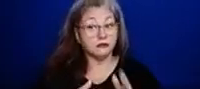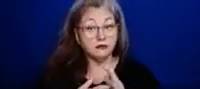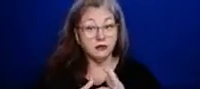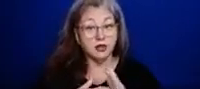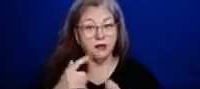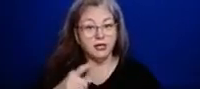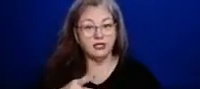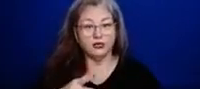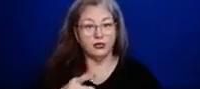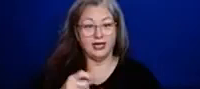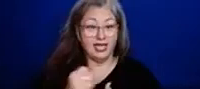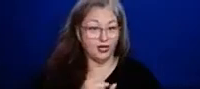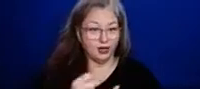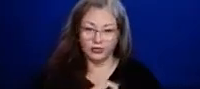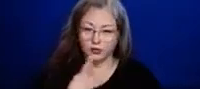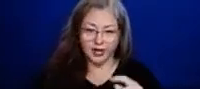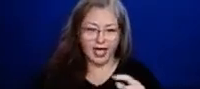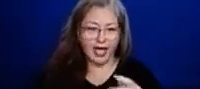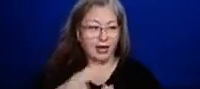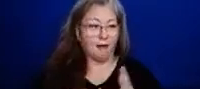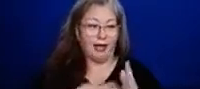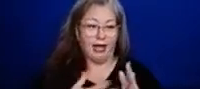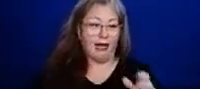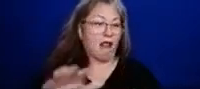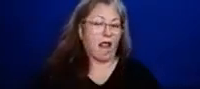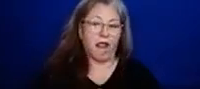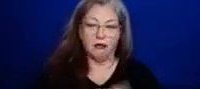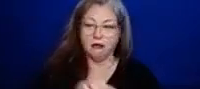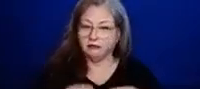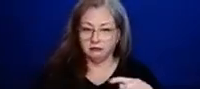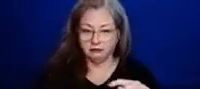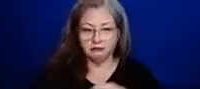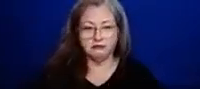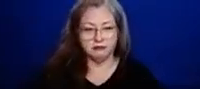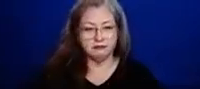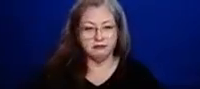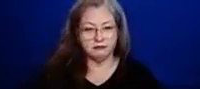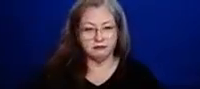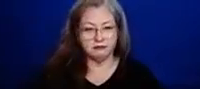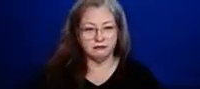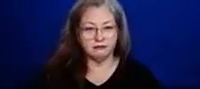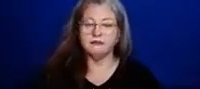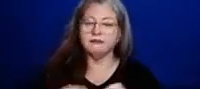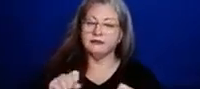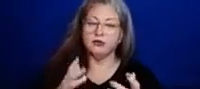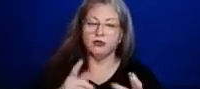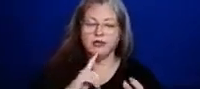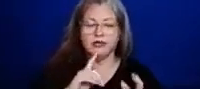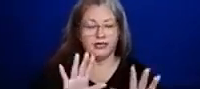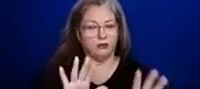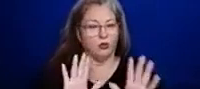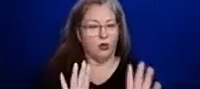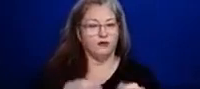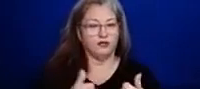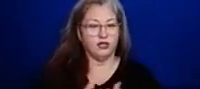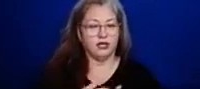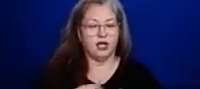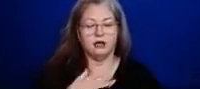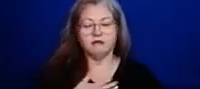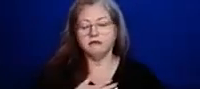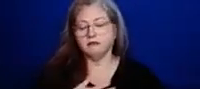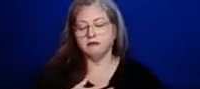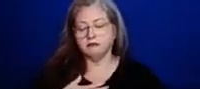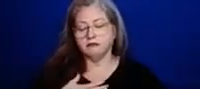cannot erase, you cannot paint over. Yes. Right. So it was a wonderful challenge and I really